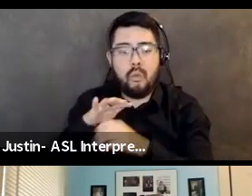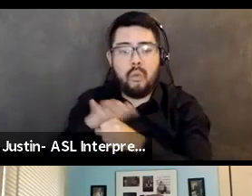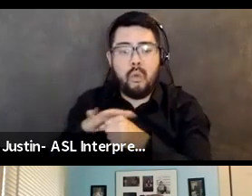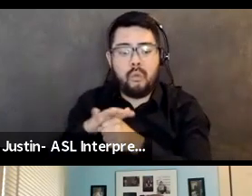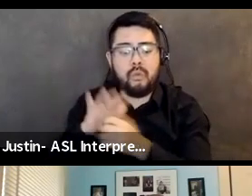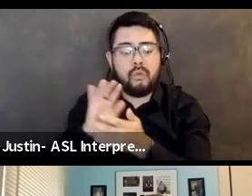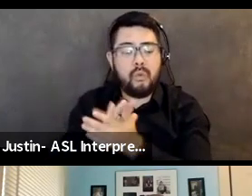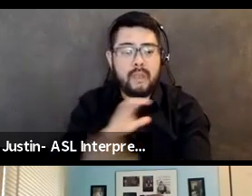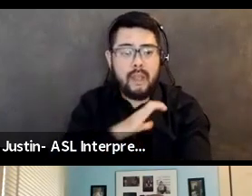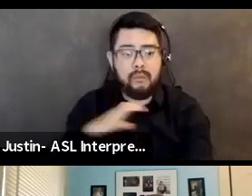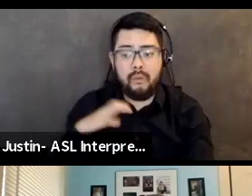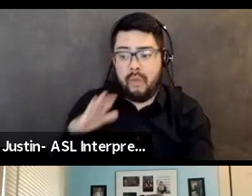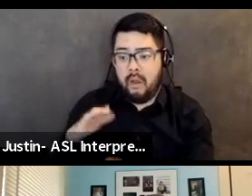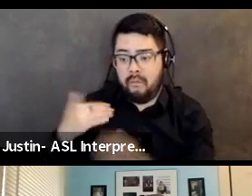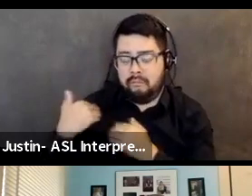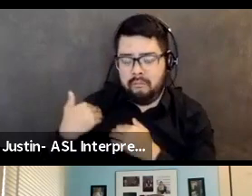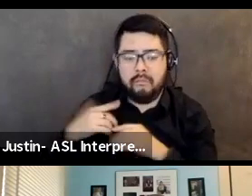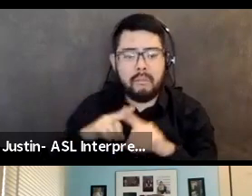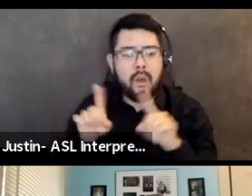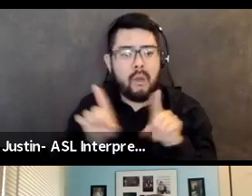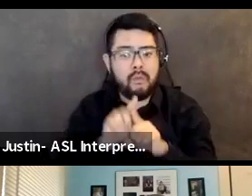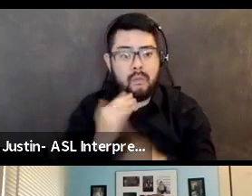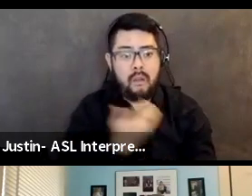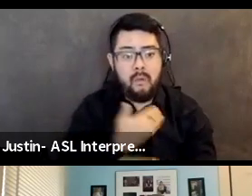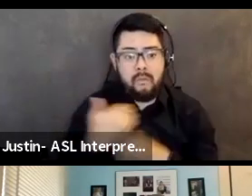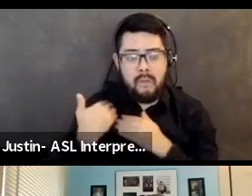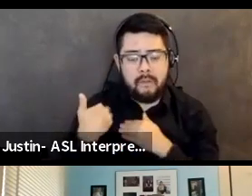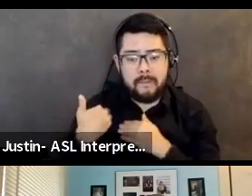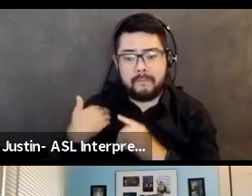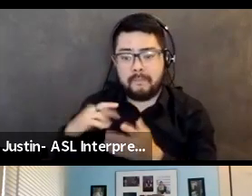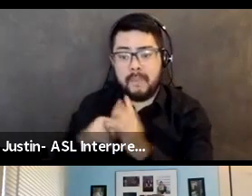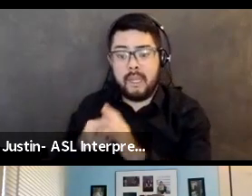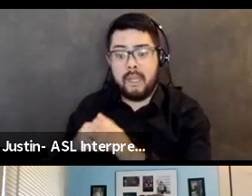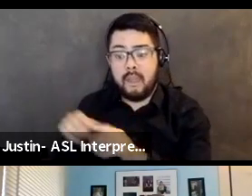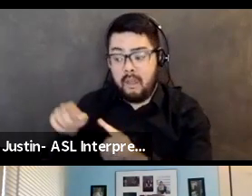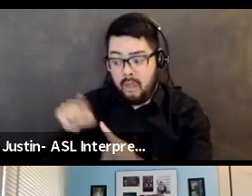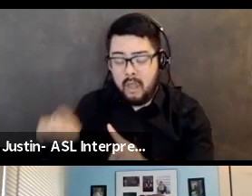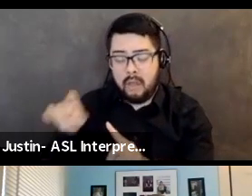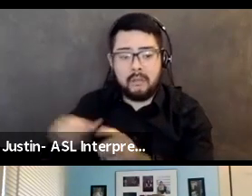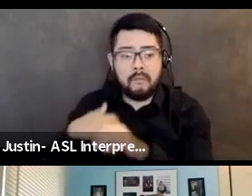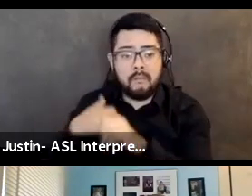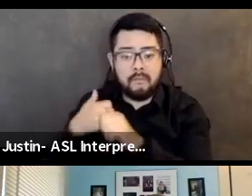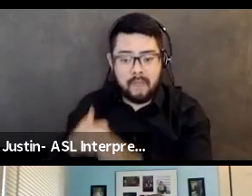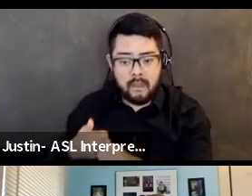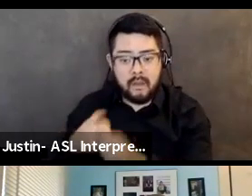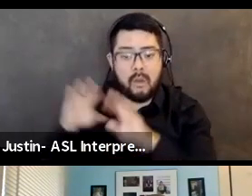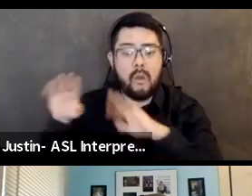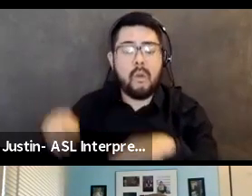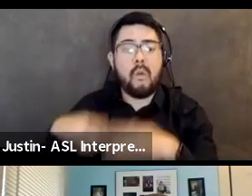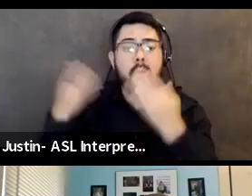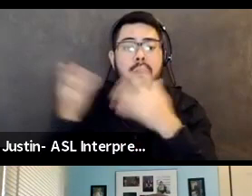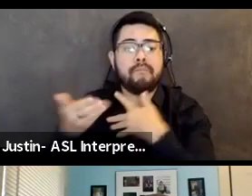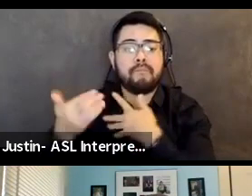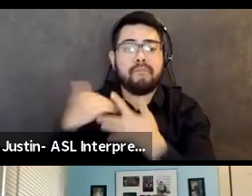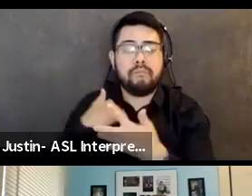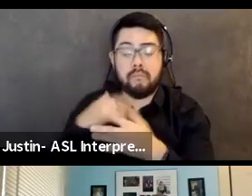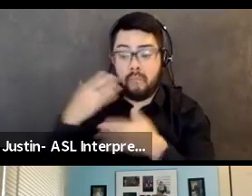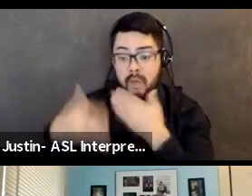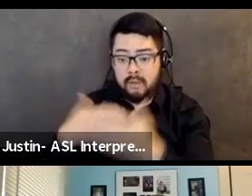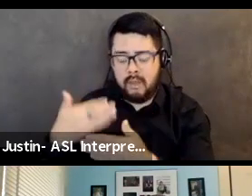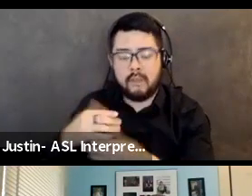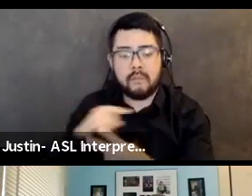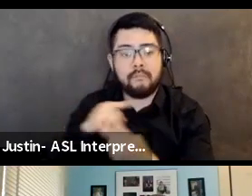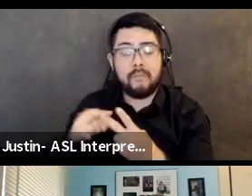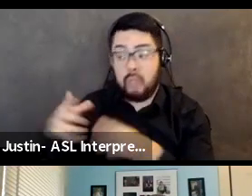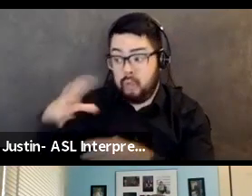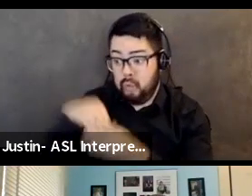issue and they need to follow an appropriate open and public process they need to include the community